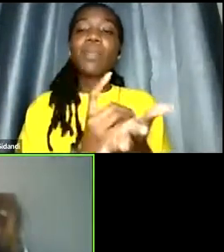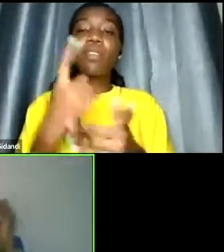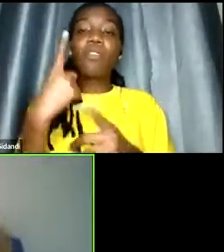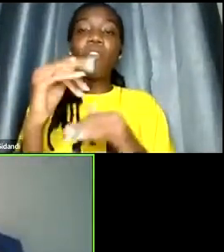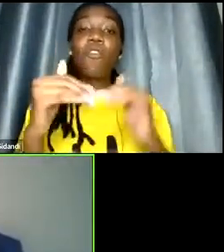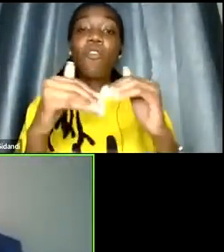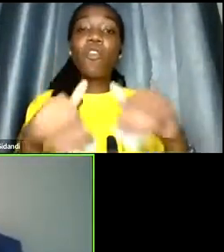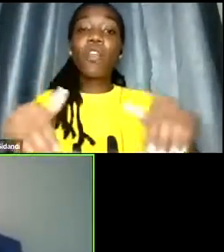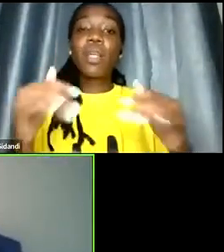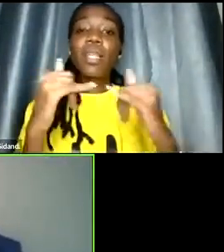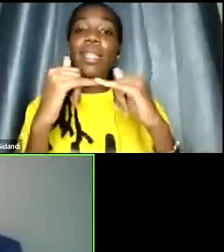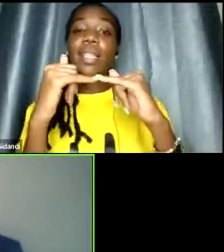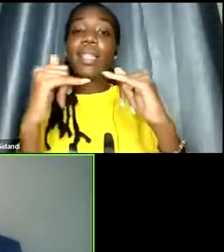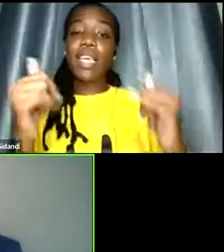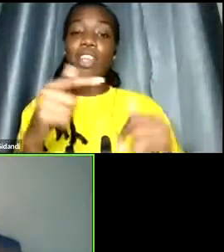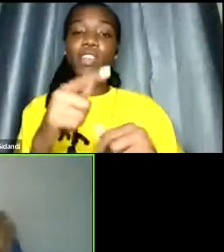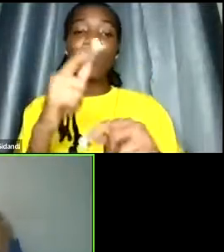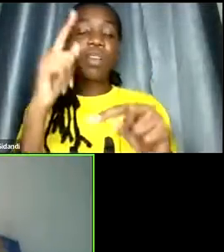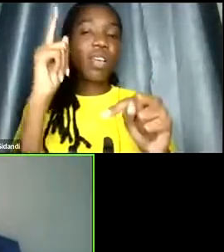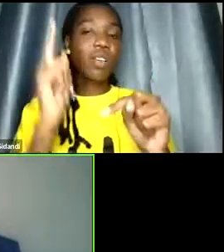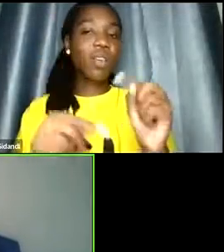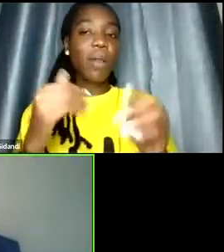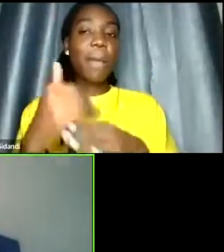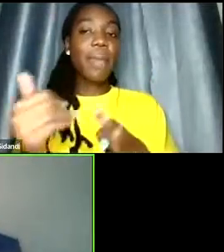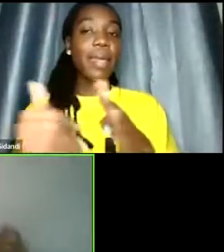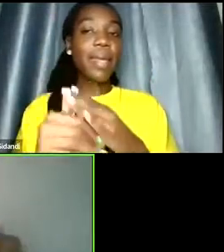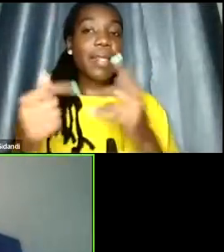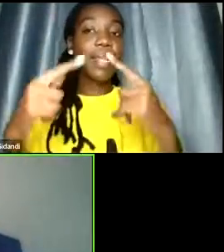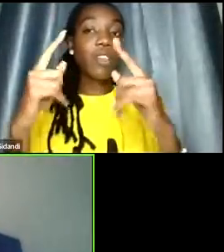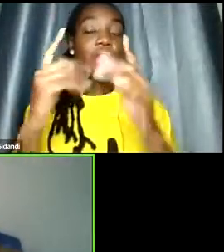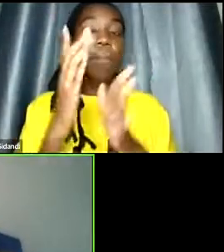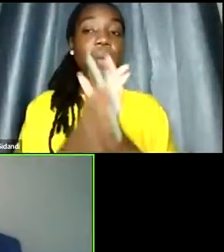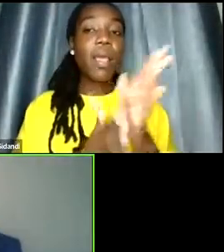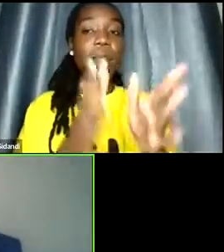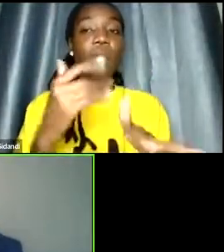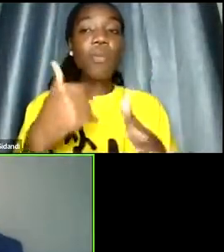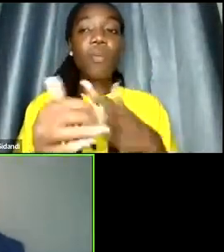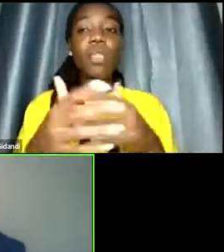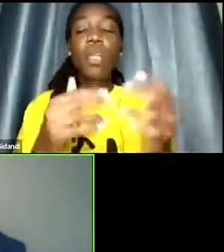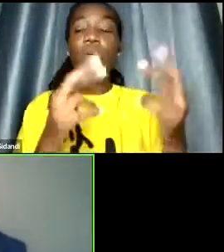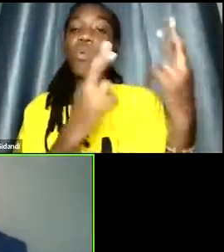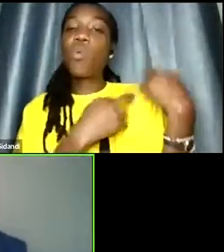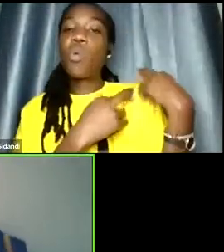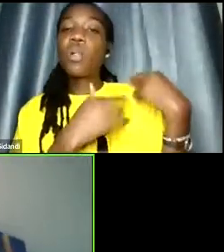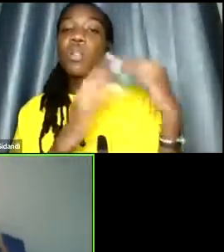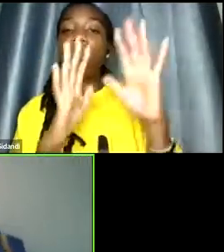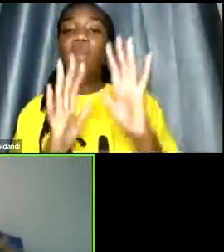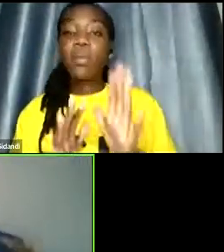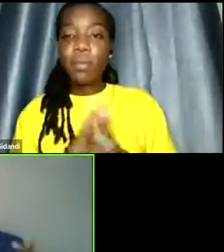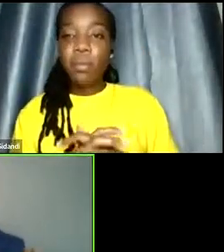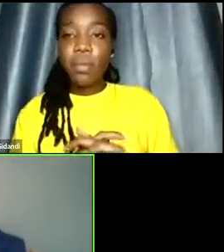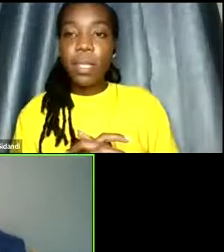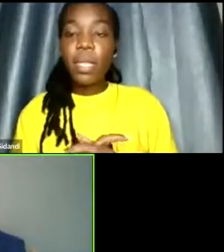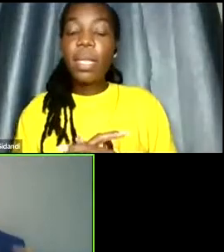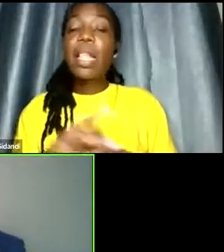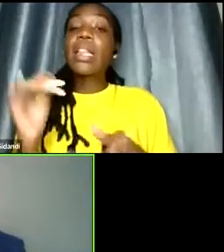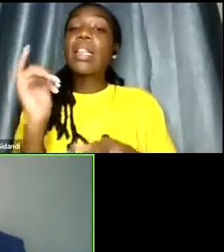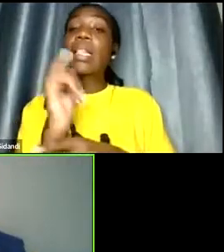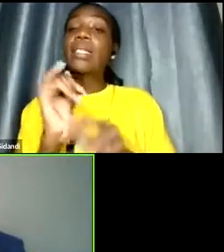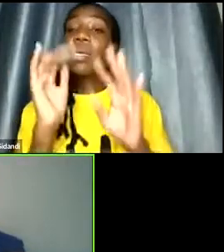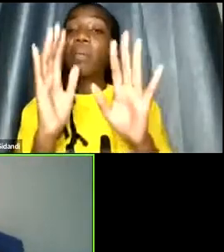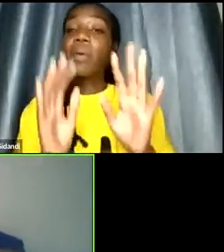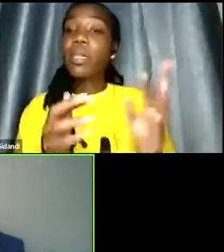You cannot build a succession plan without critical roles. And what's critical? It's a role that without